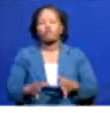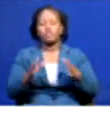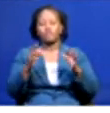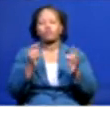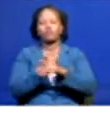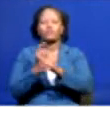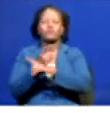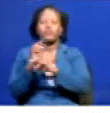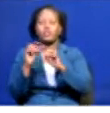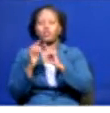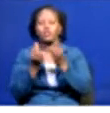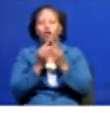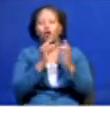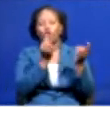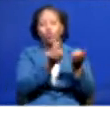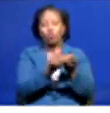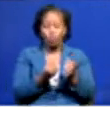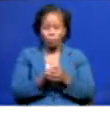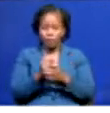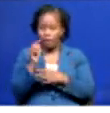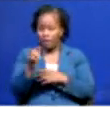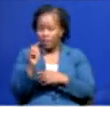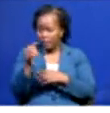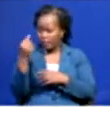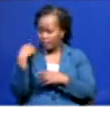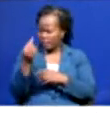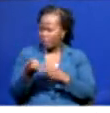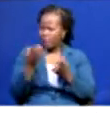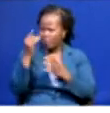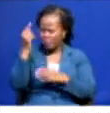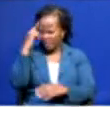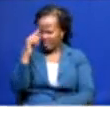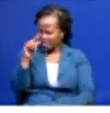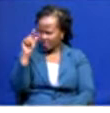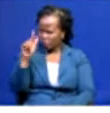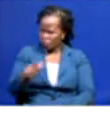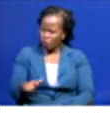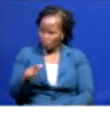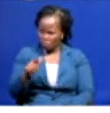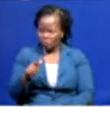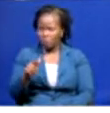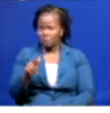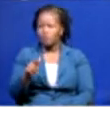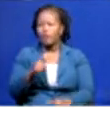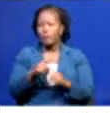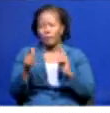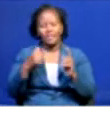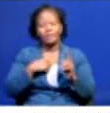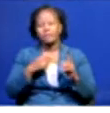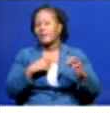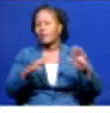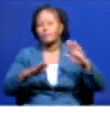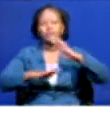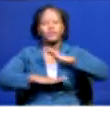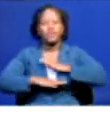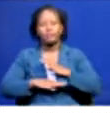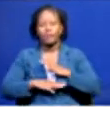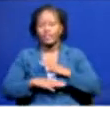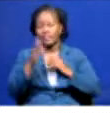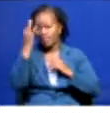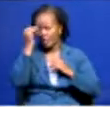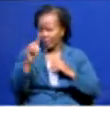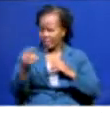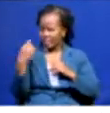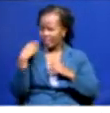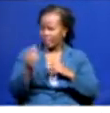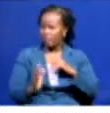agencies. Whilst this number may appear low by civilian standards, I am satisfied that such a number of